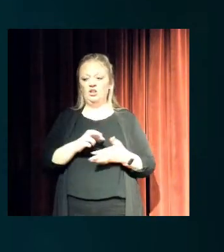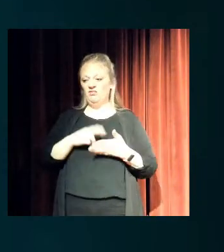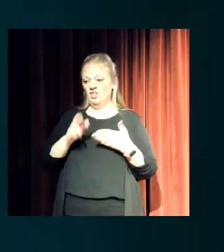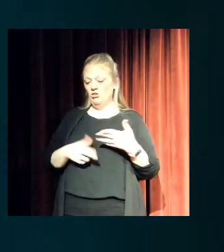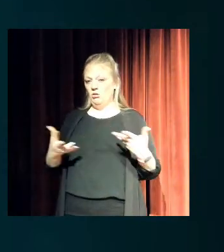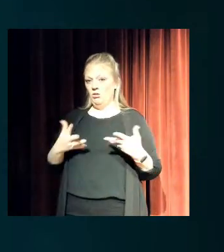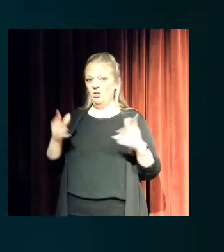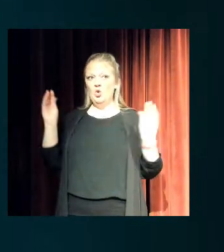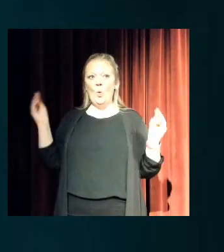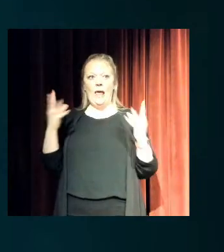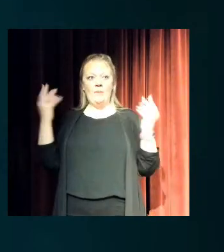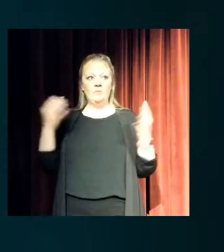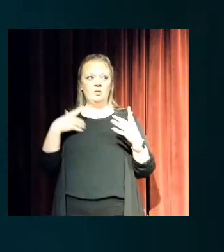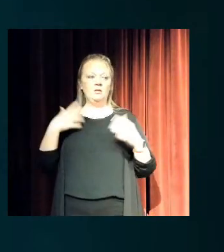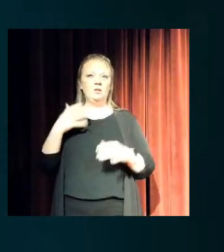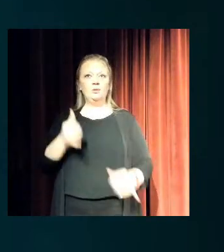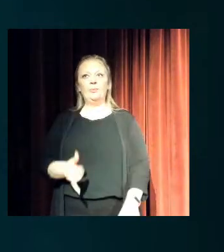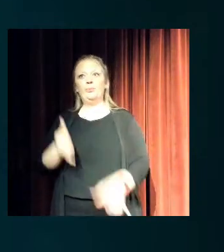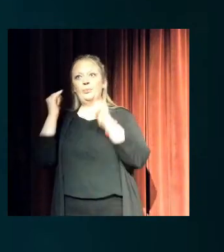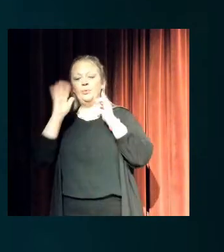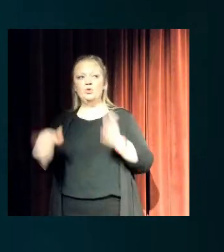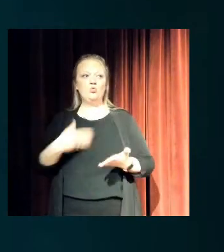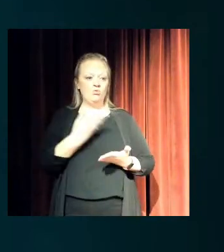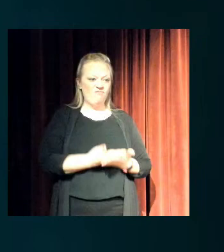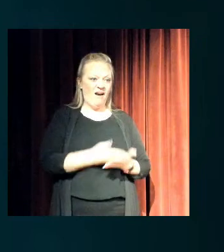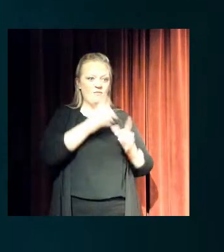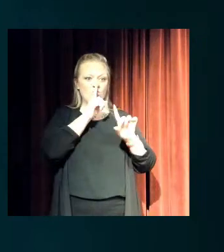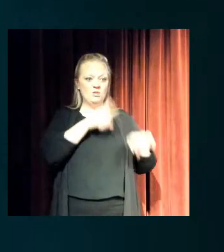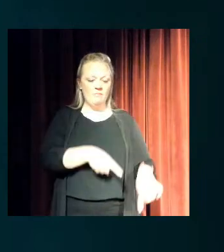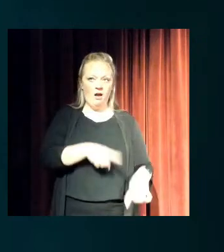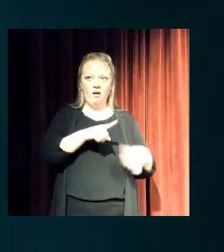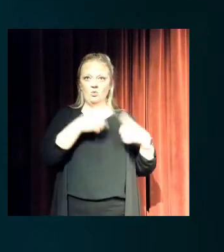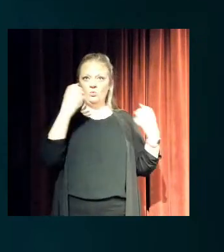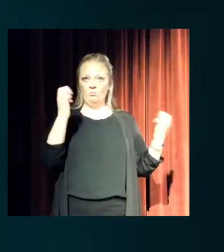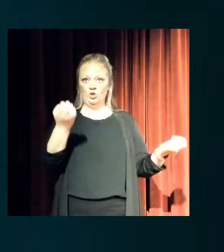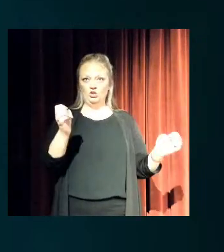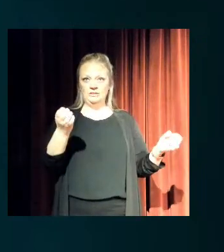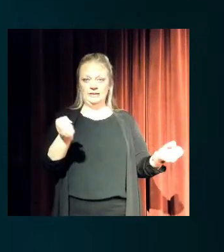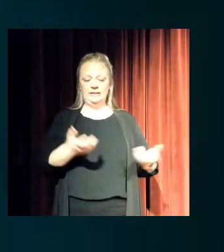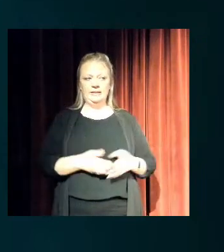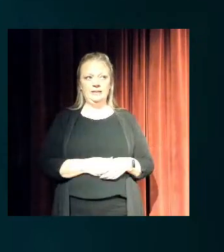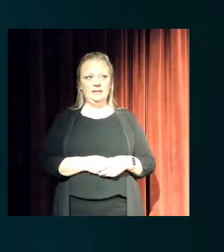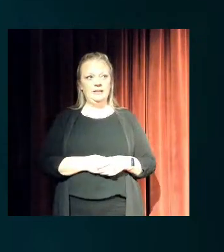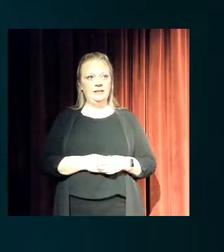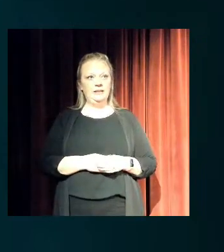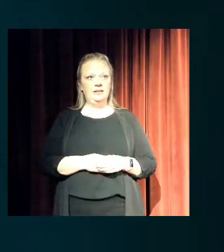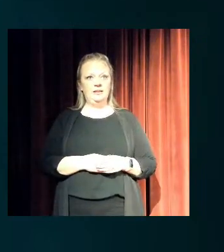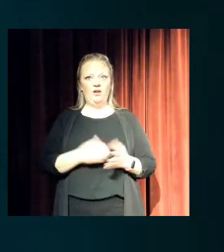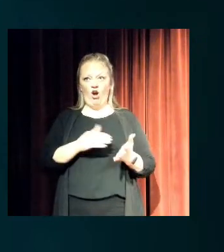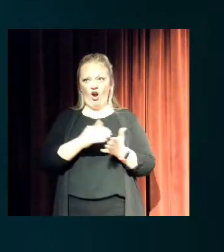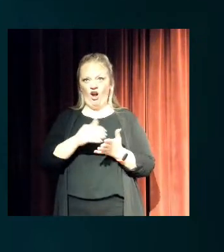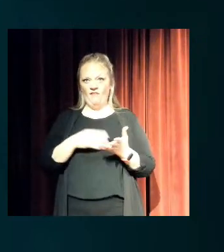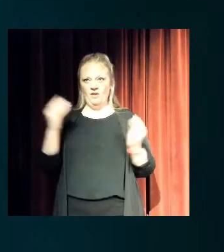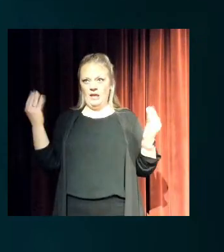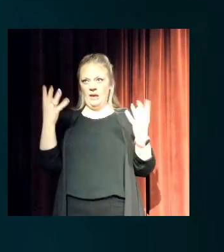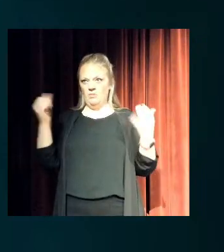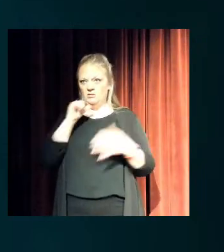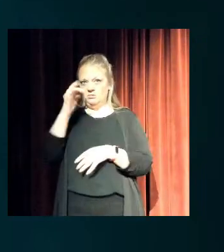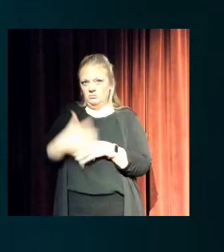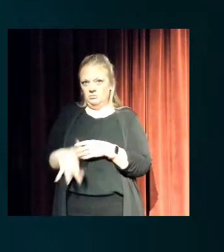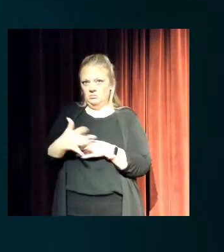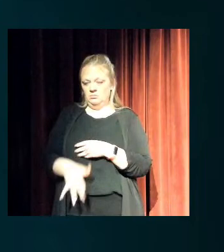takes ambulances longer to arrive on location and respond to emergencies. Often no ambulance is